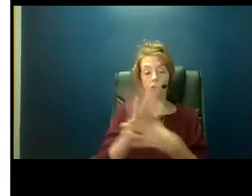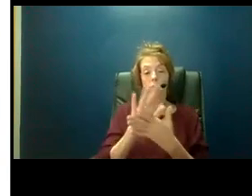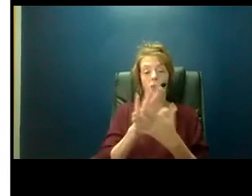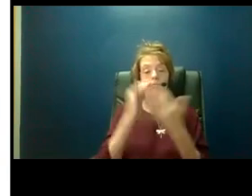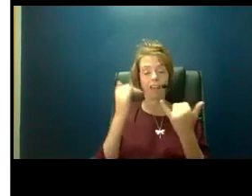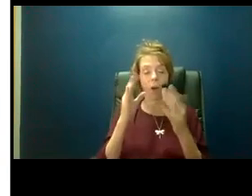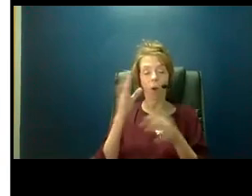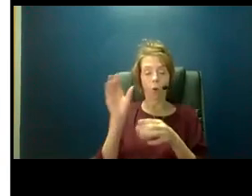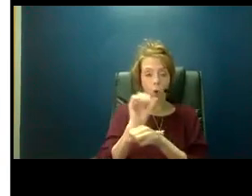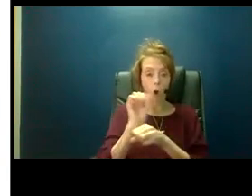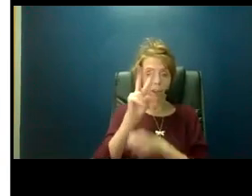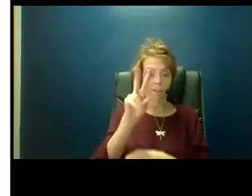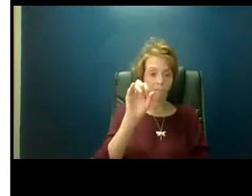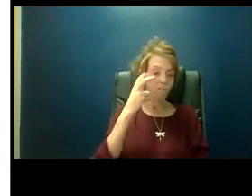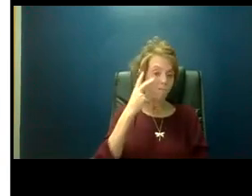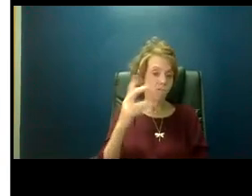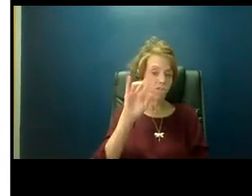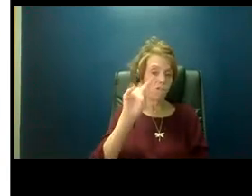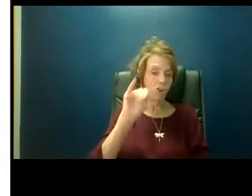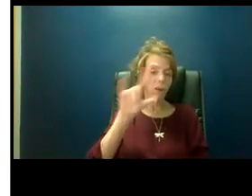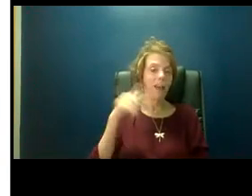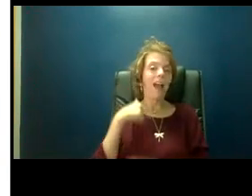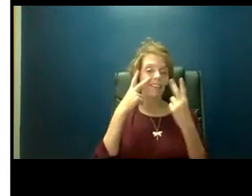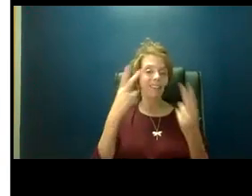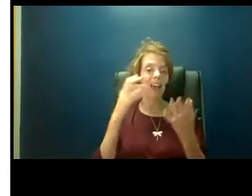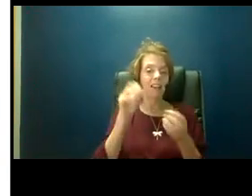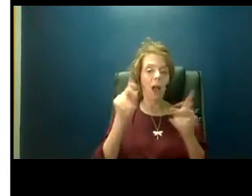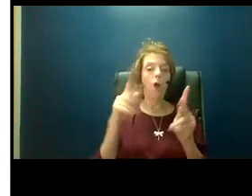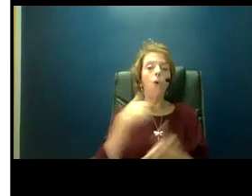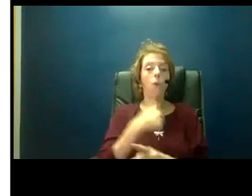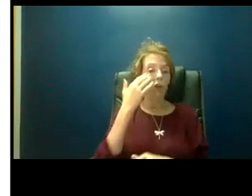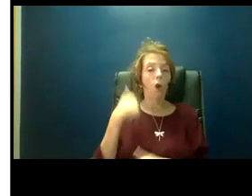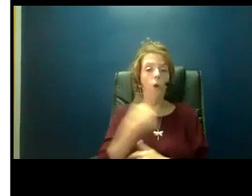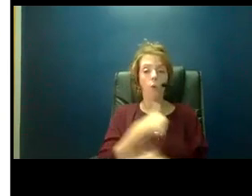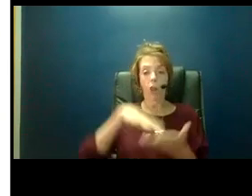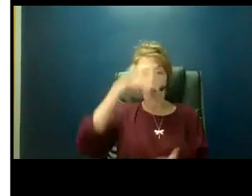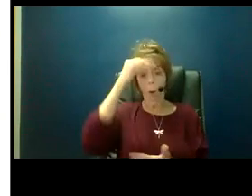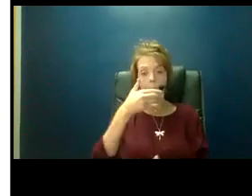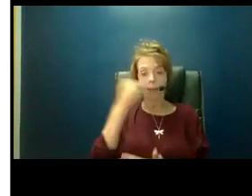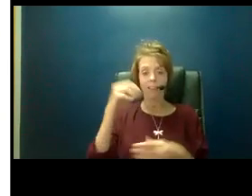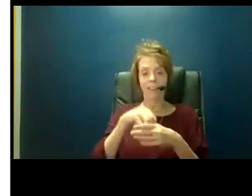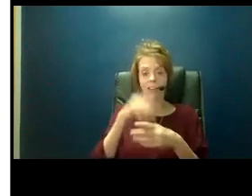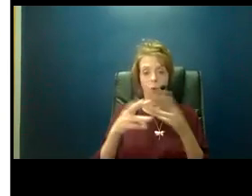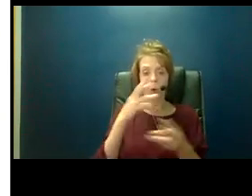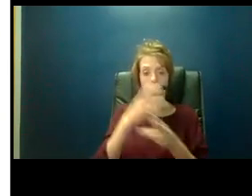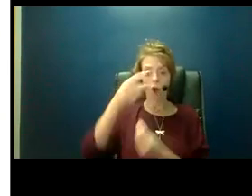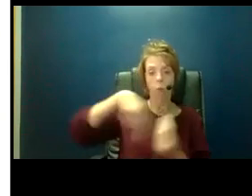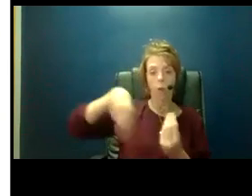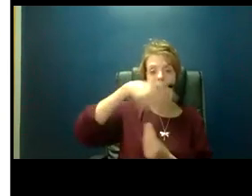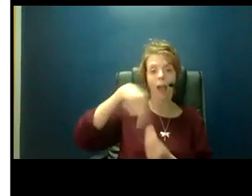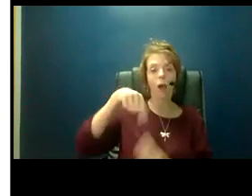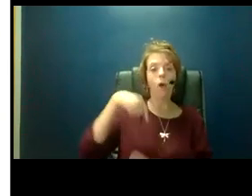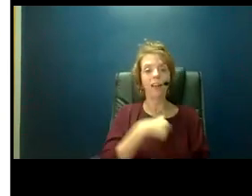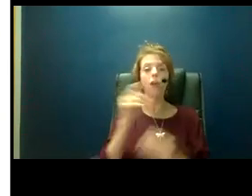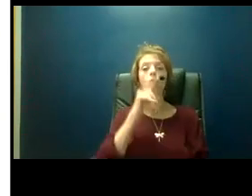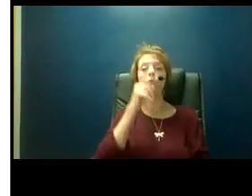see it as an opportunity for the work that we do, where we know that we learn best in the world around us, and what are the real world